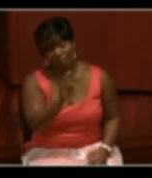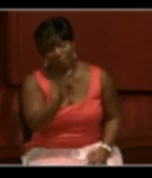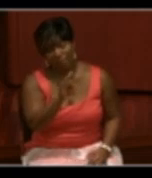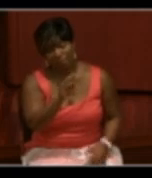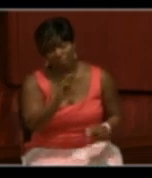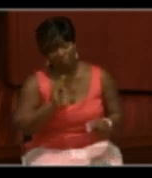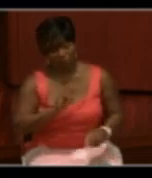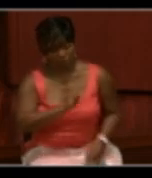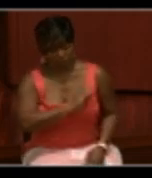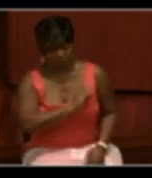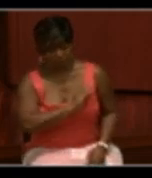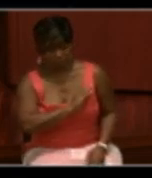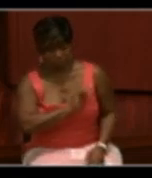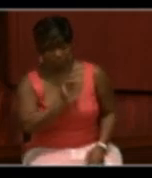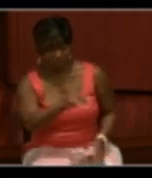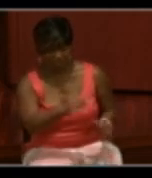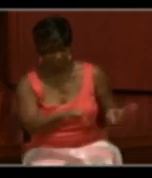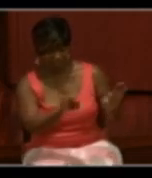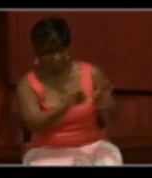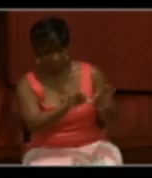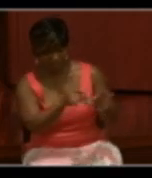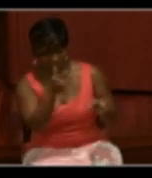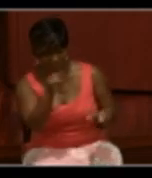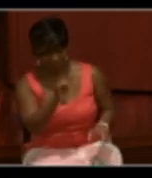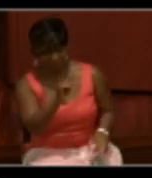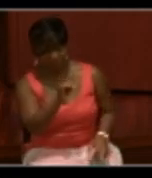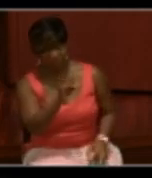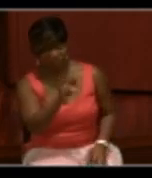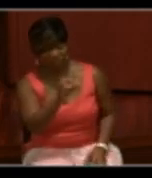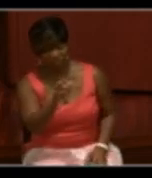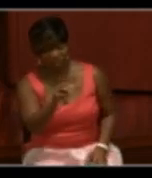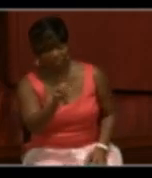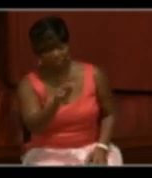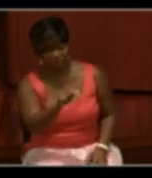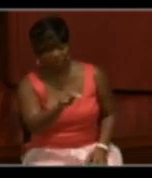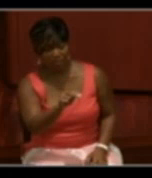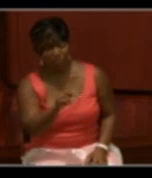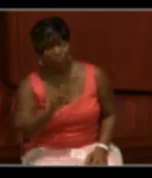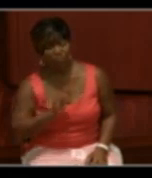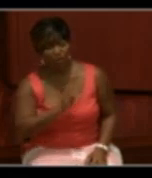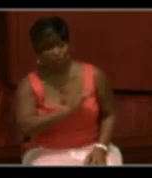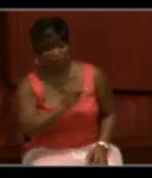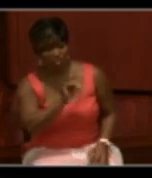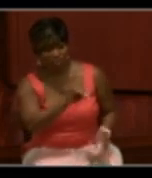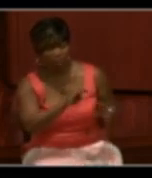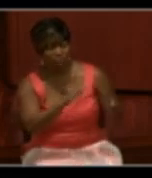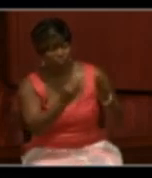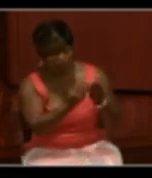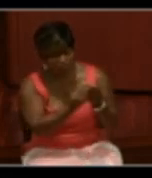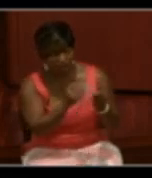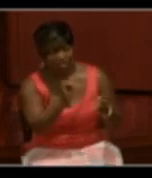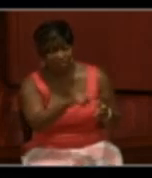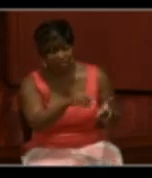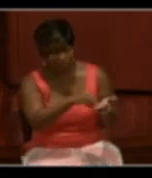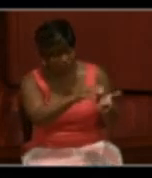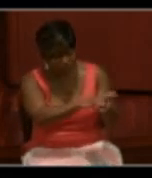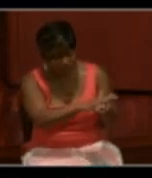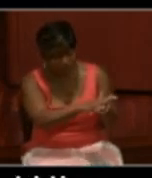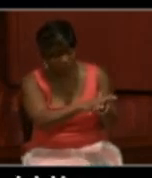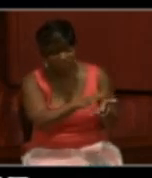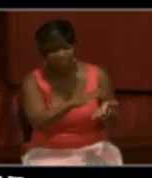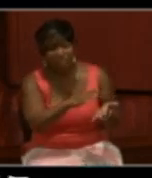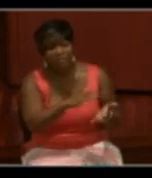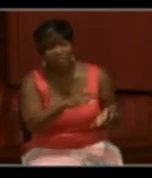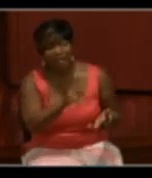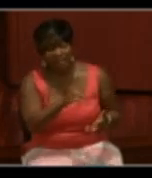Freedmen's Bureau is one of the other federal records that we have here at the National Archives. And if someone is a